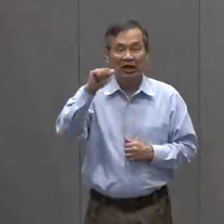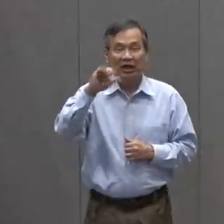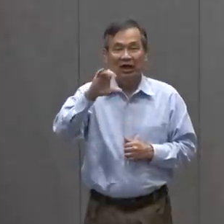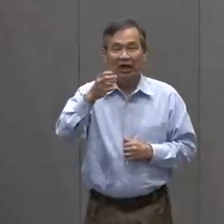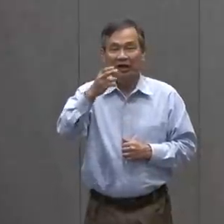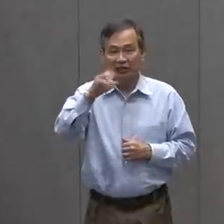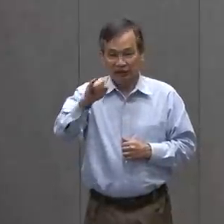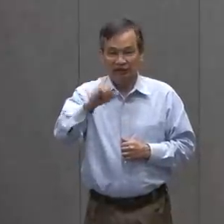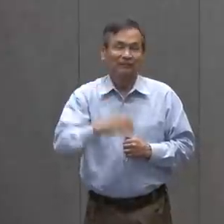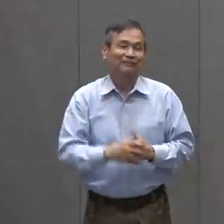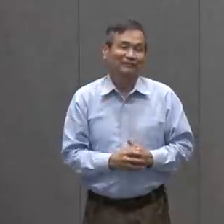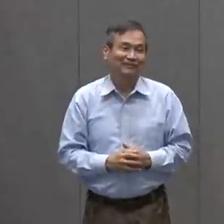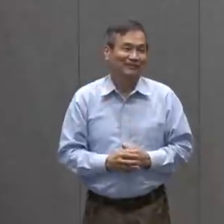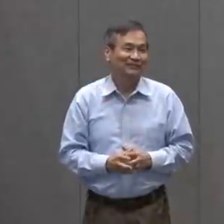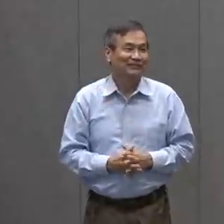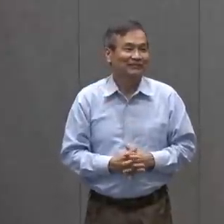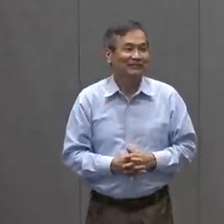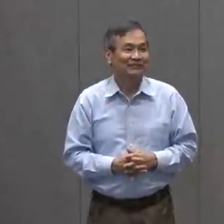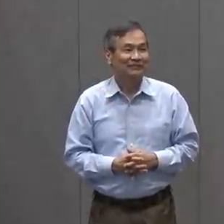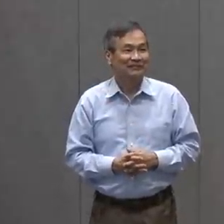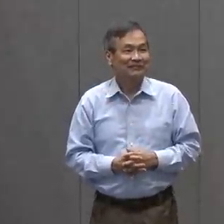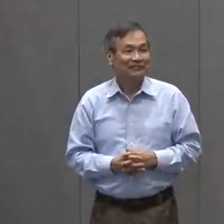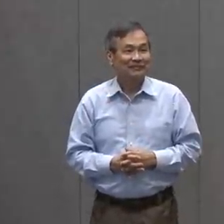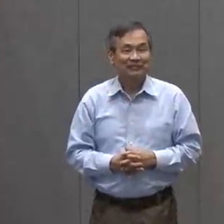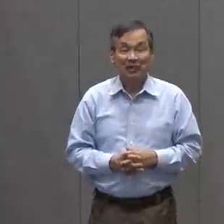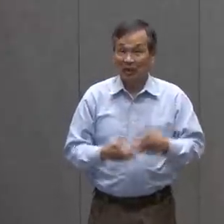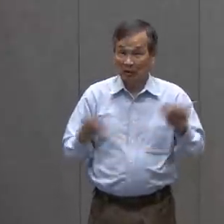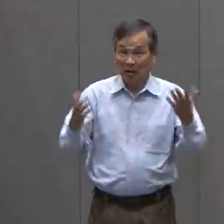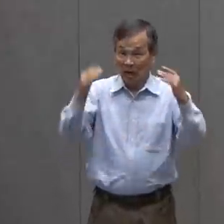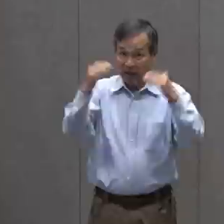is our next game. And we are going to need,